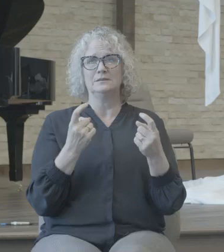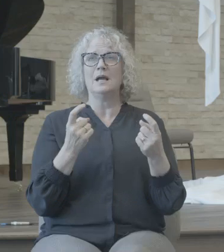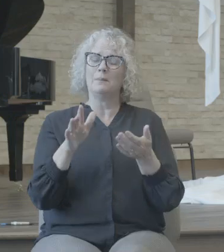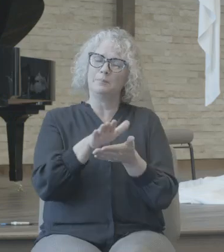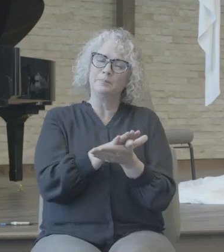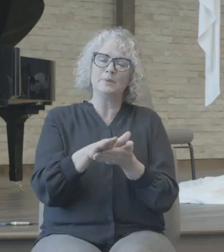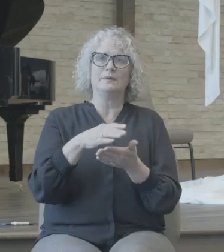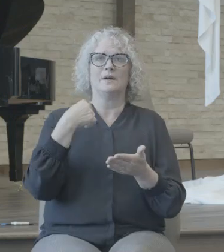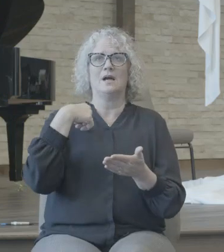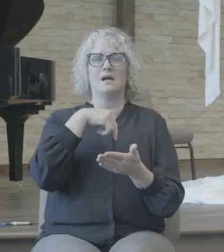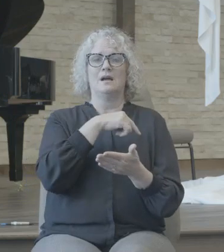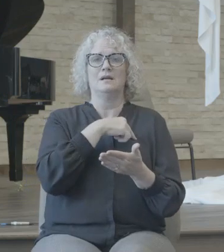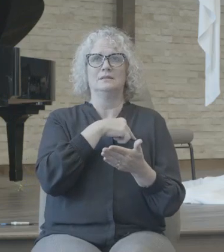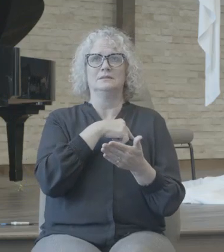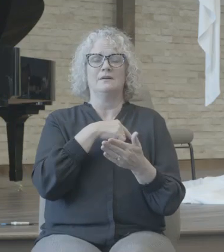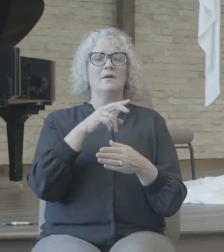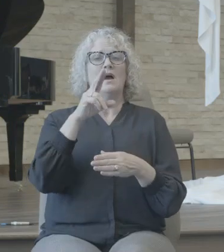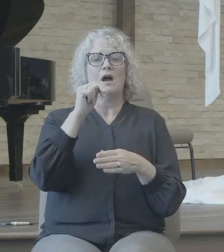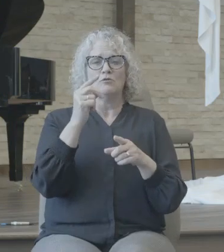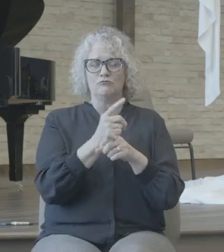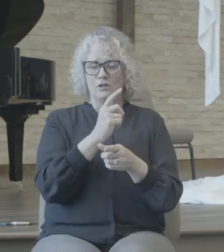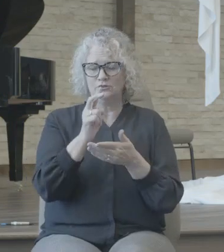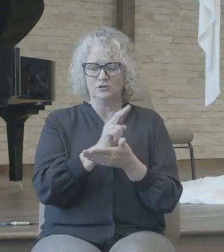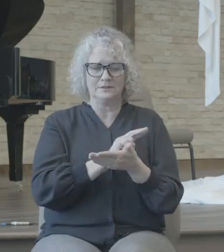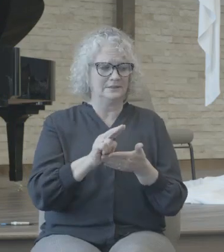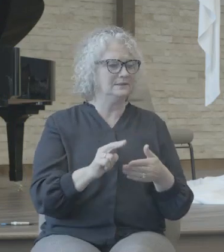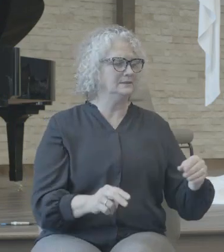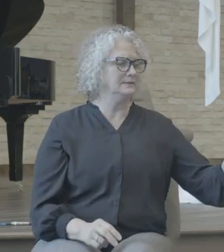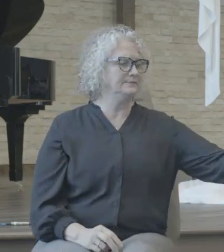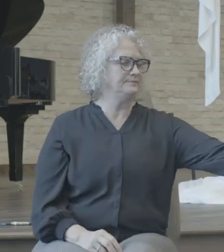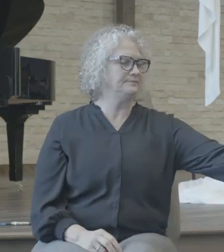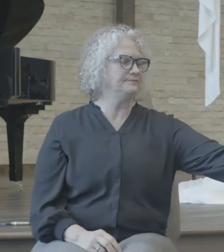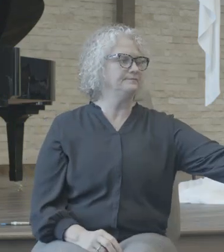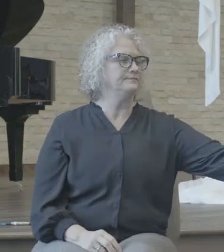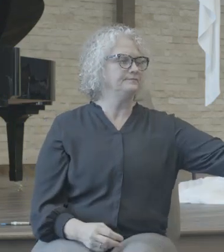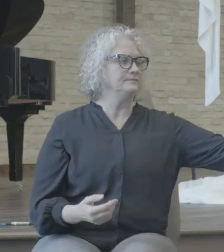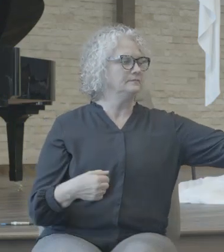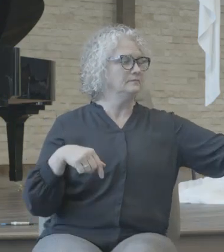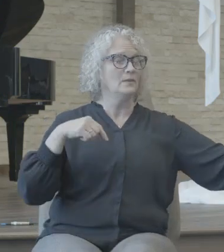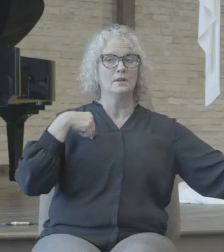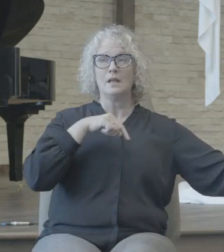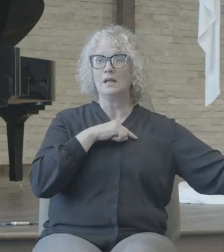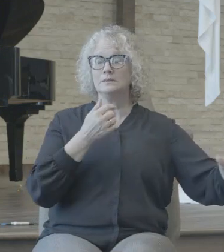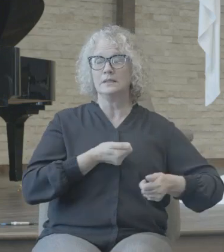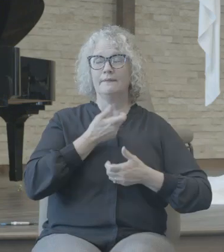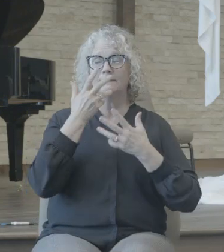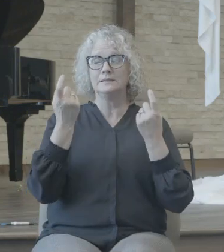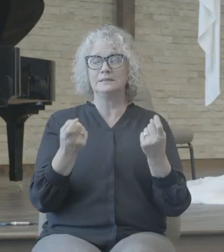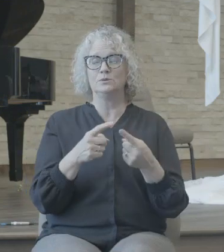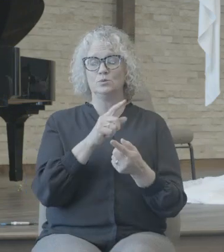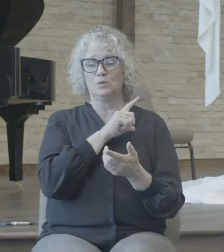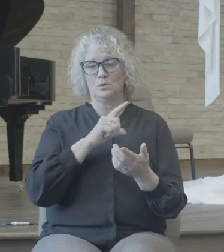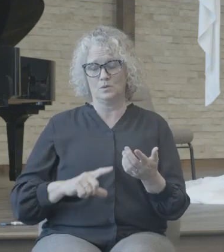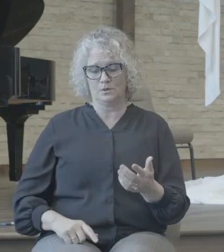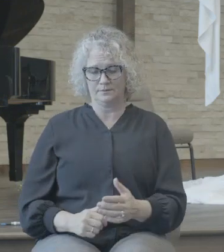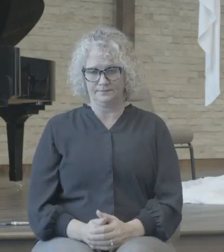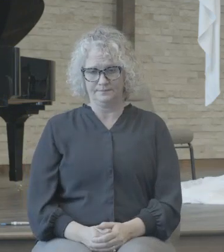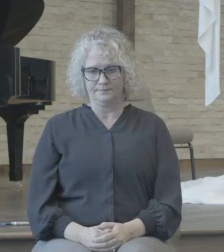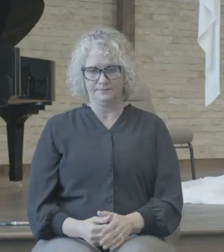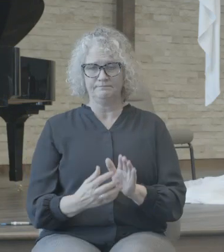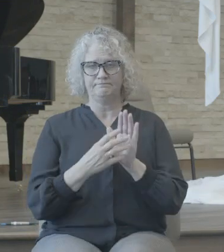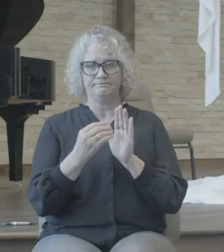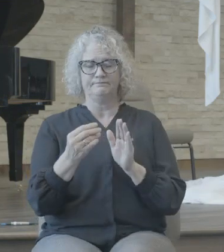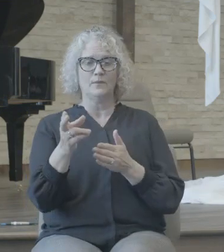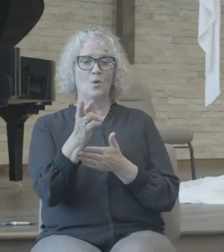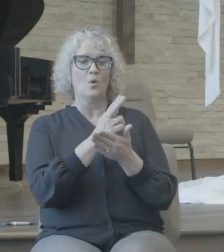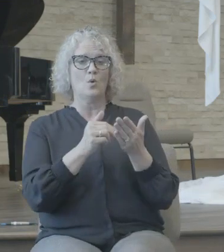us from all unrighteousness. Let us confess our sins to the Lord. Holy